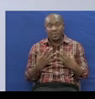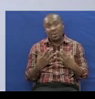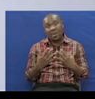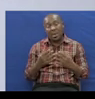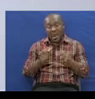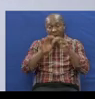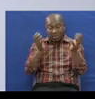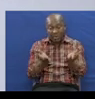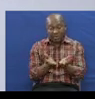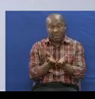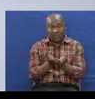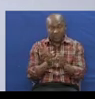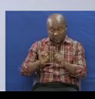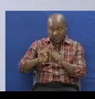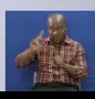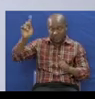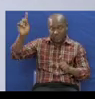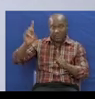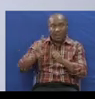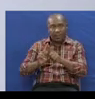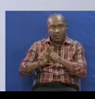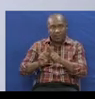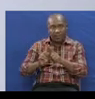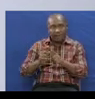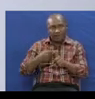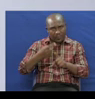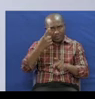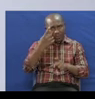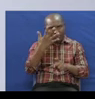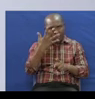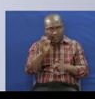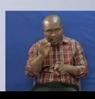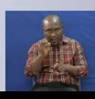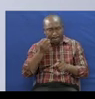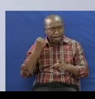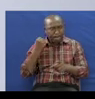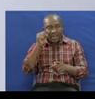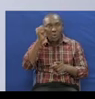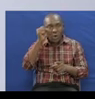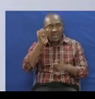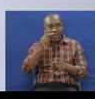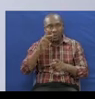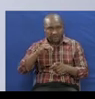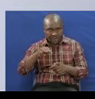Our planet Earth also is a fifth